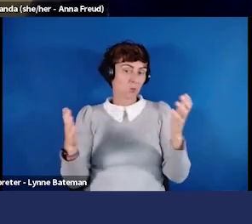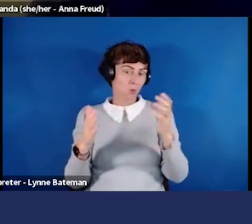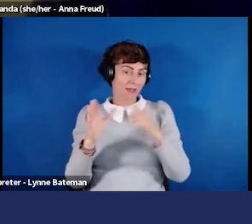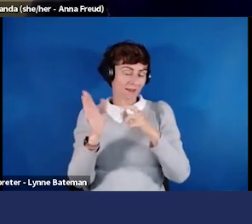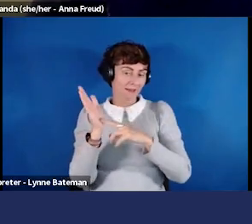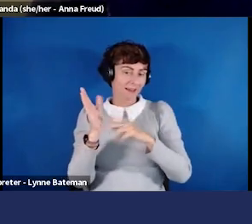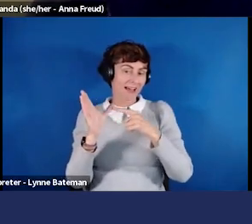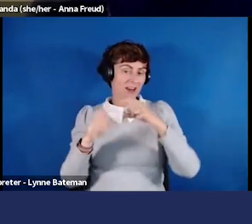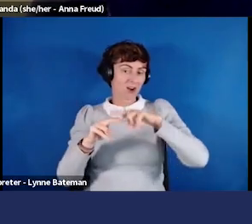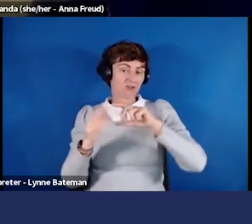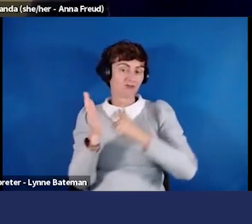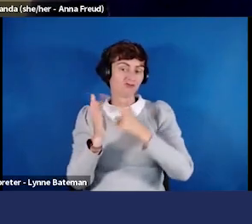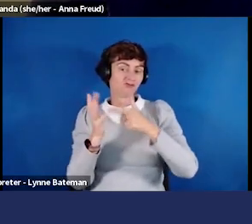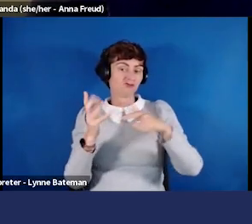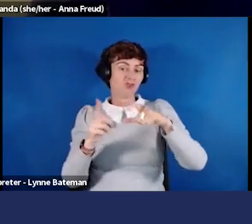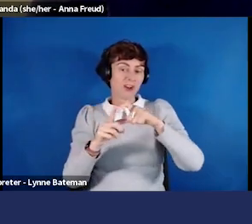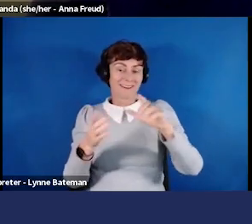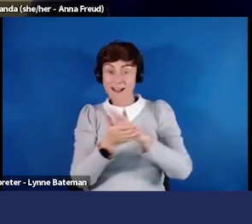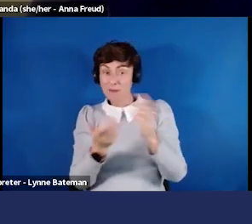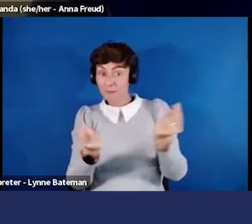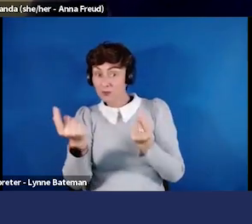this afternoon with us.